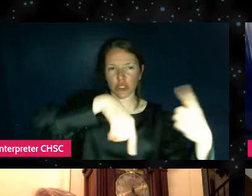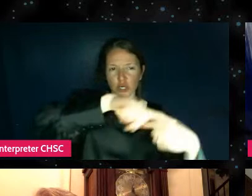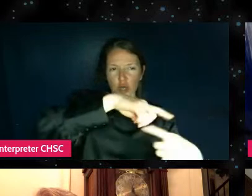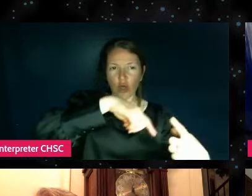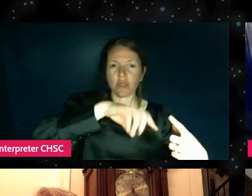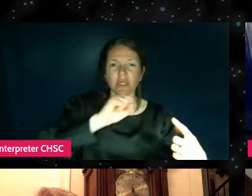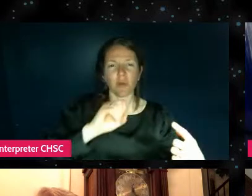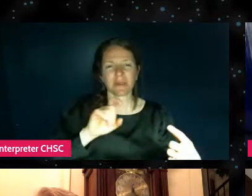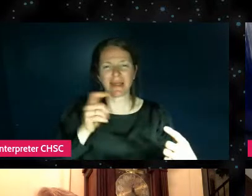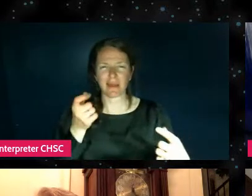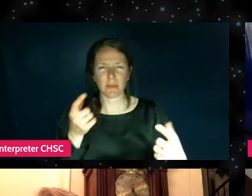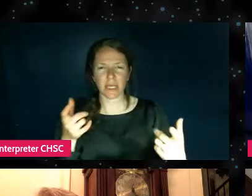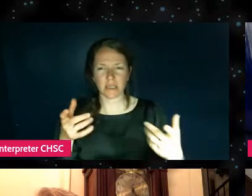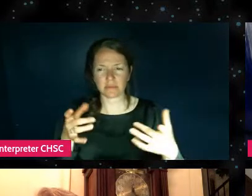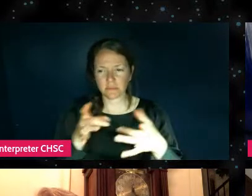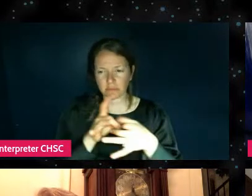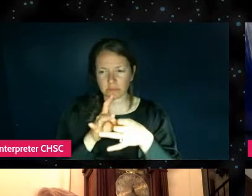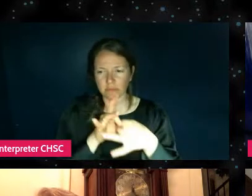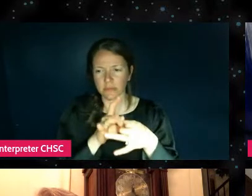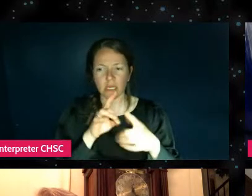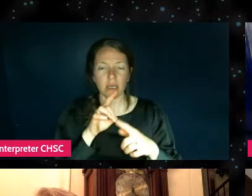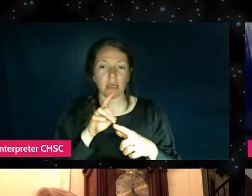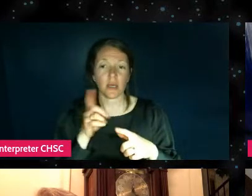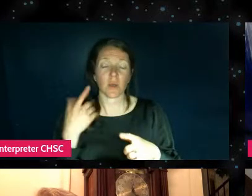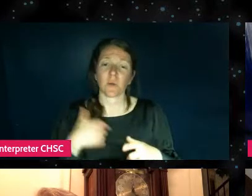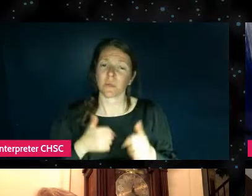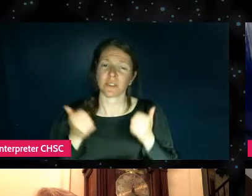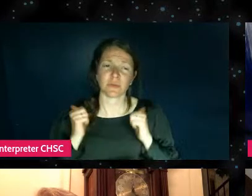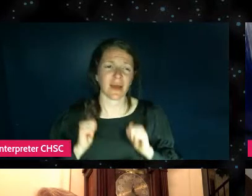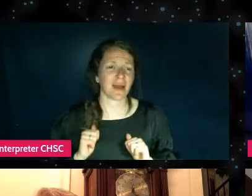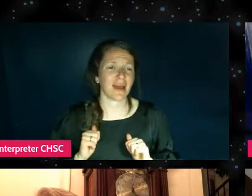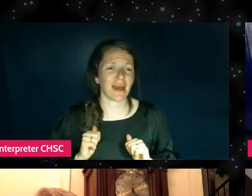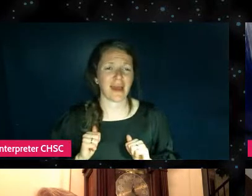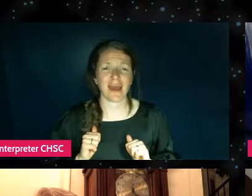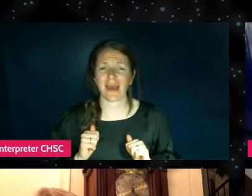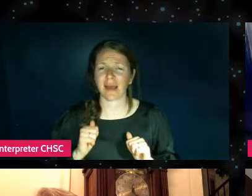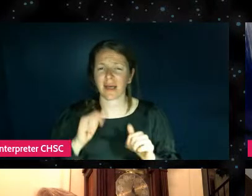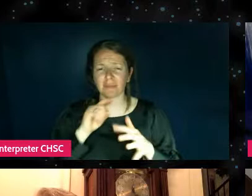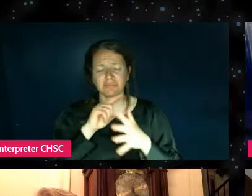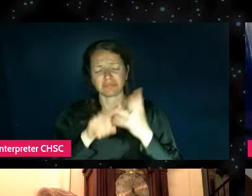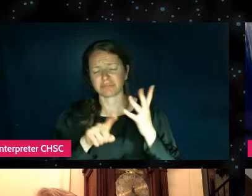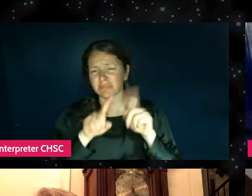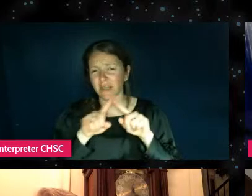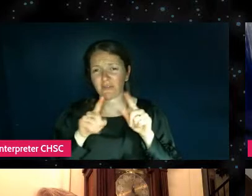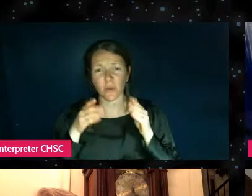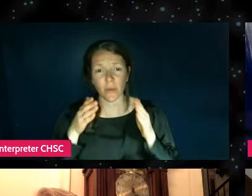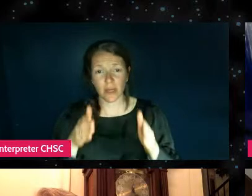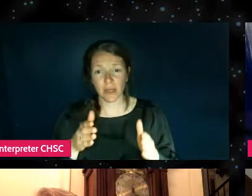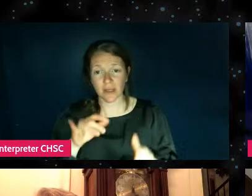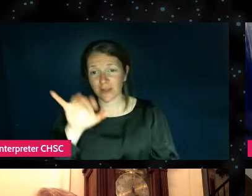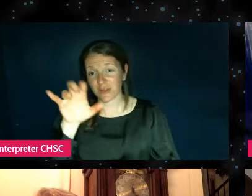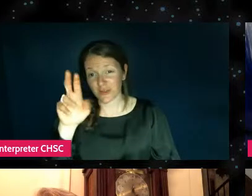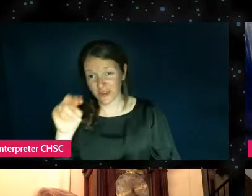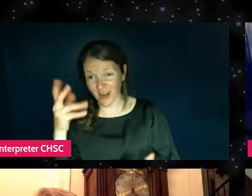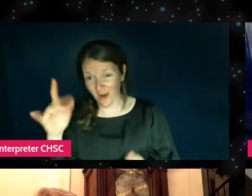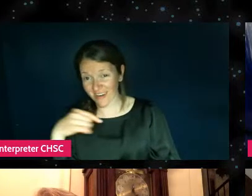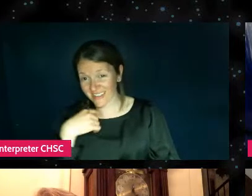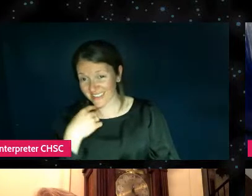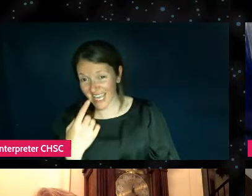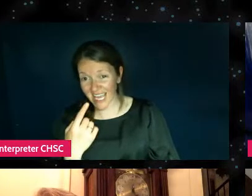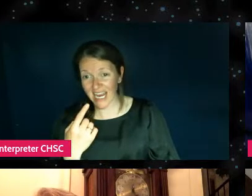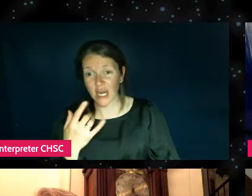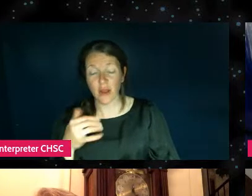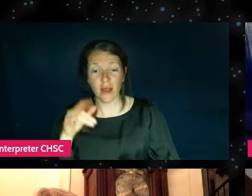there, but yeah, we tried like every which way. And you know, as Jen alluded to, you know, it's like